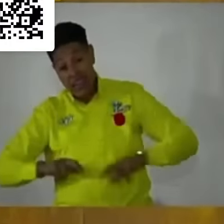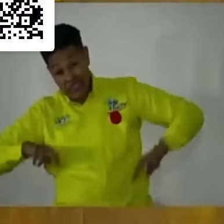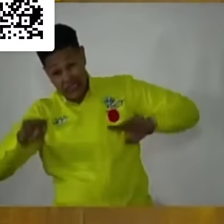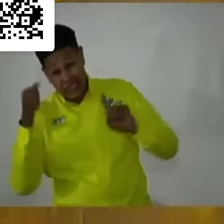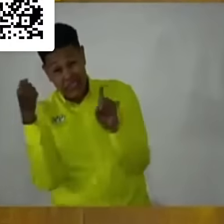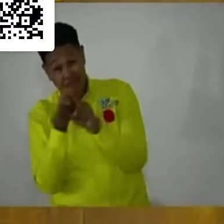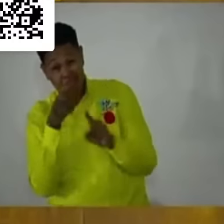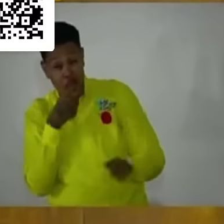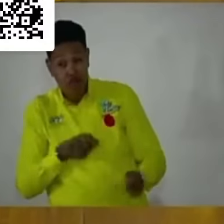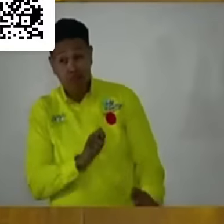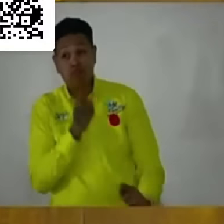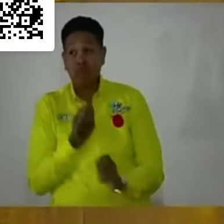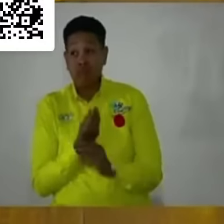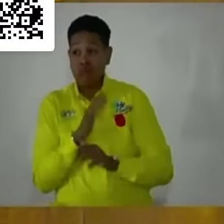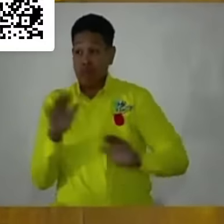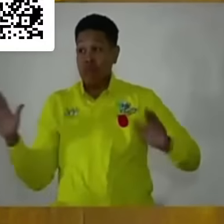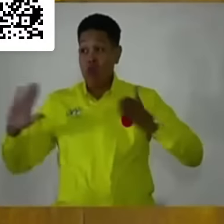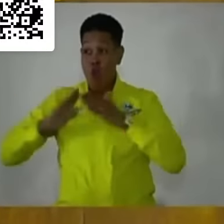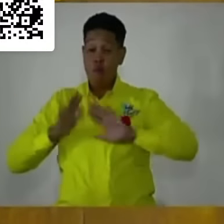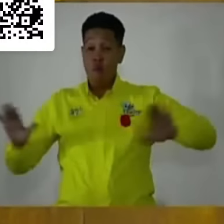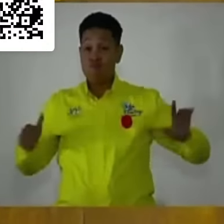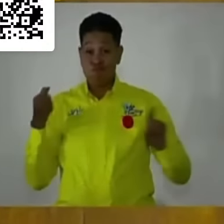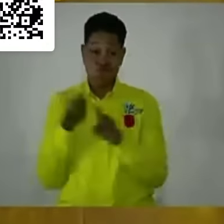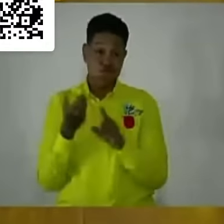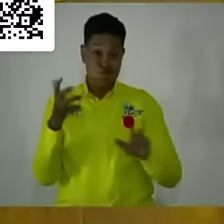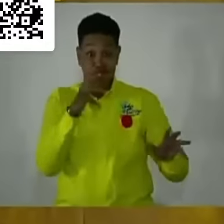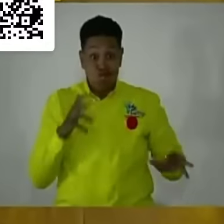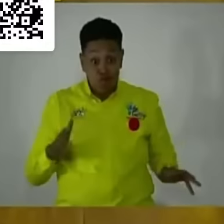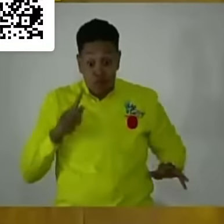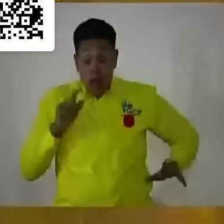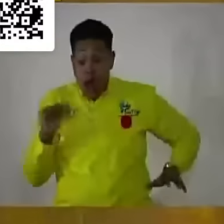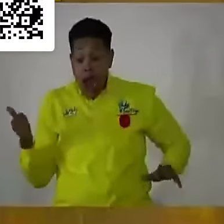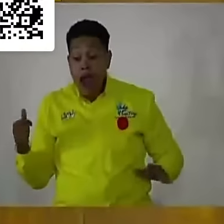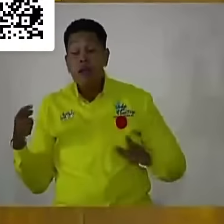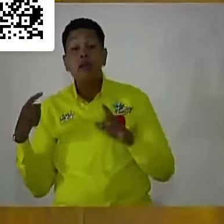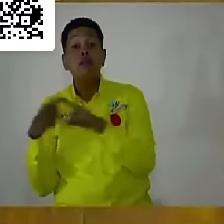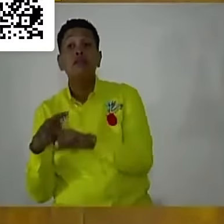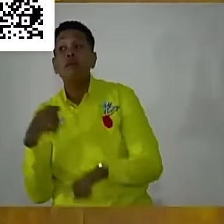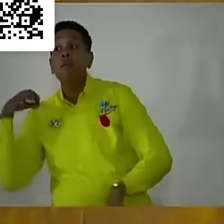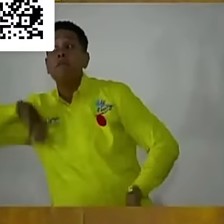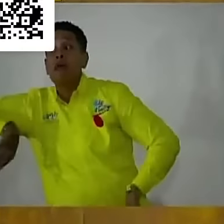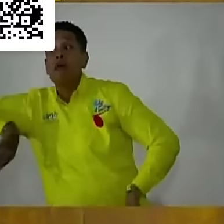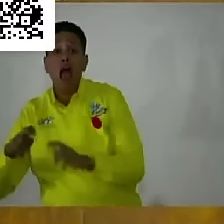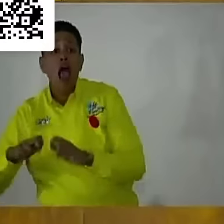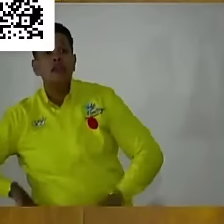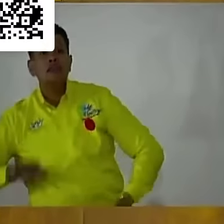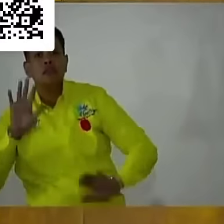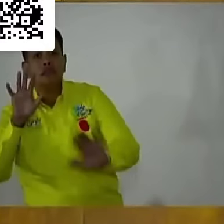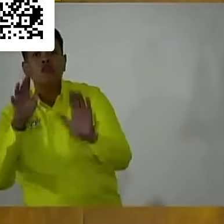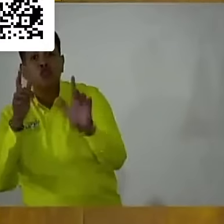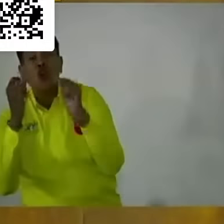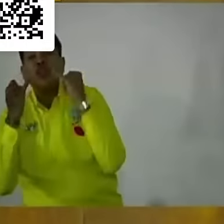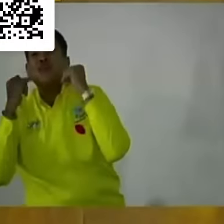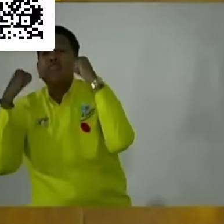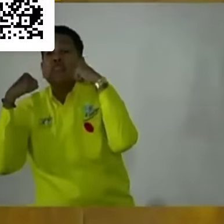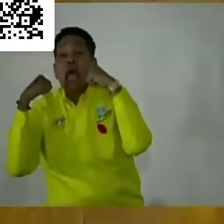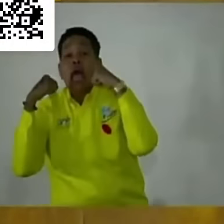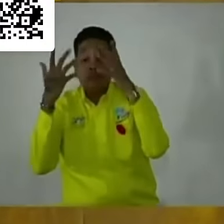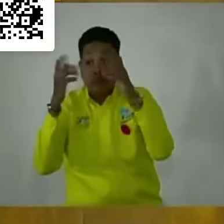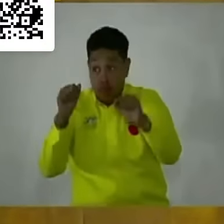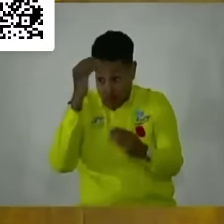of mining on communities? Is there any cost-benefit analysis done? And if so, could